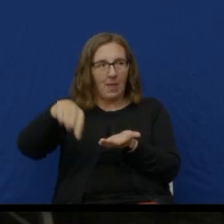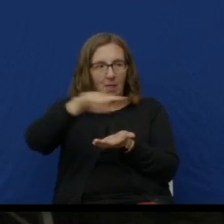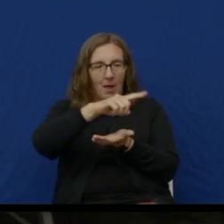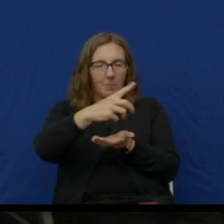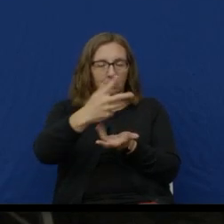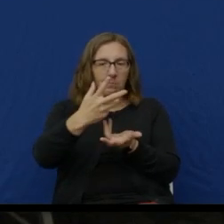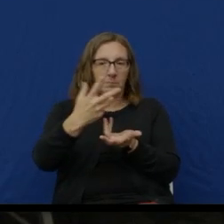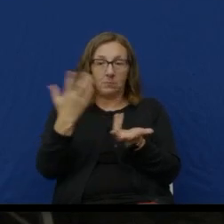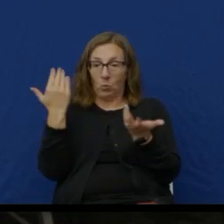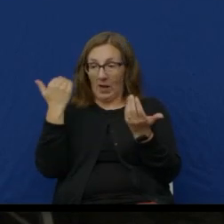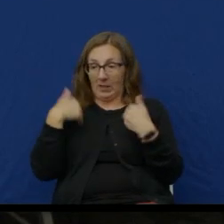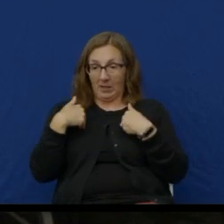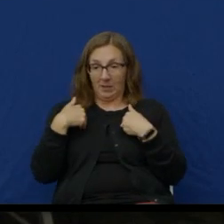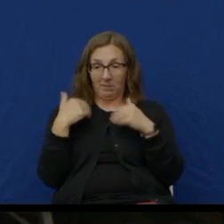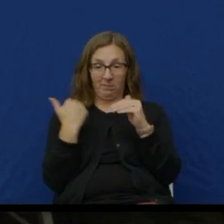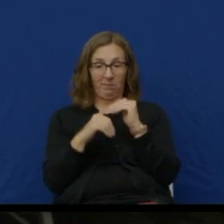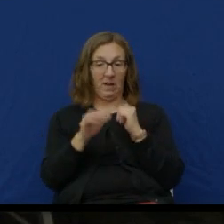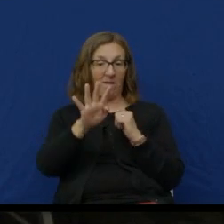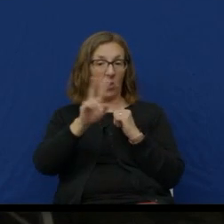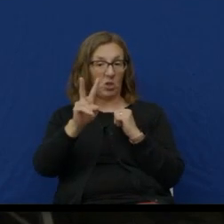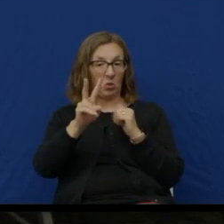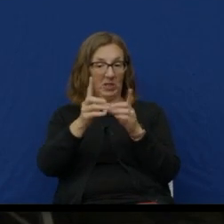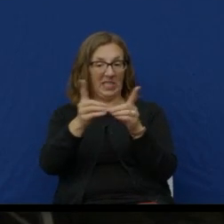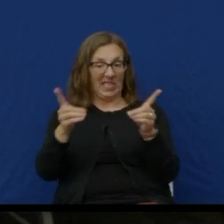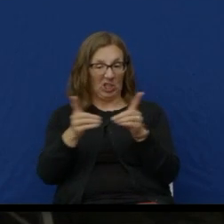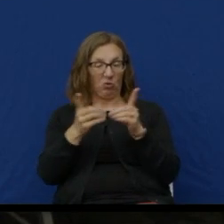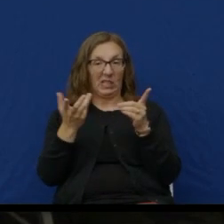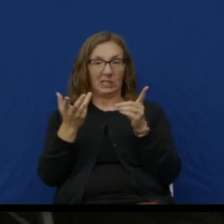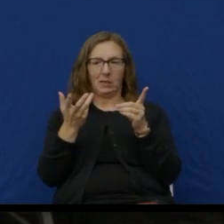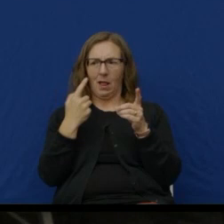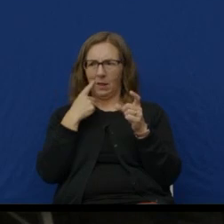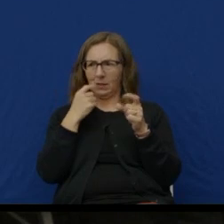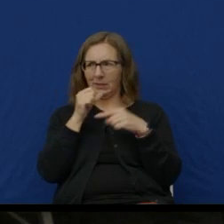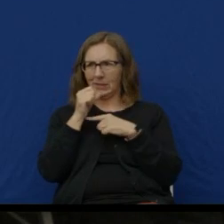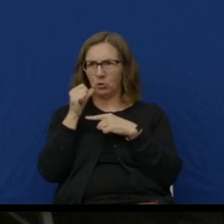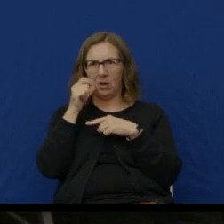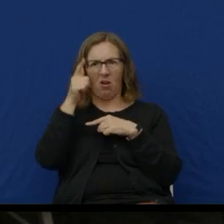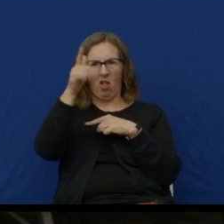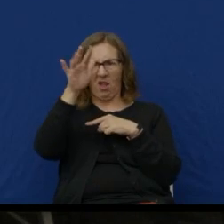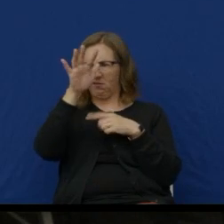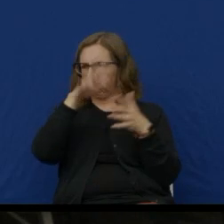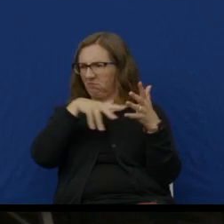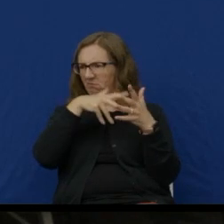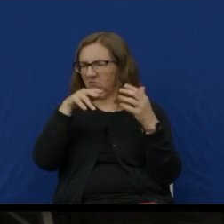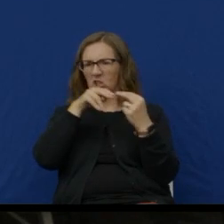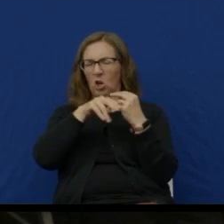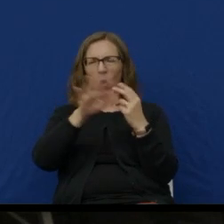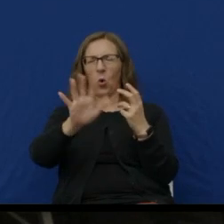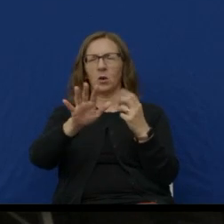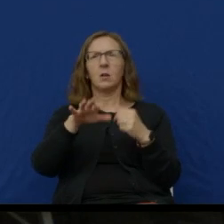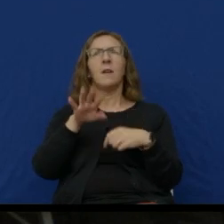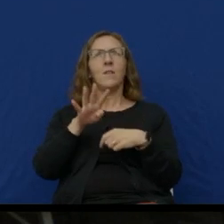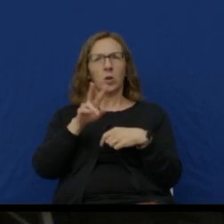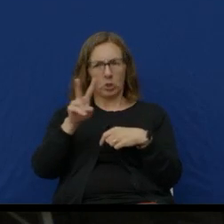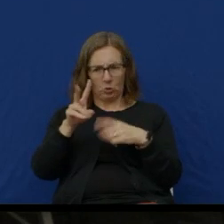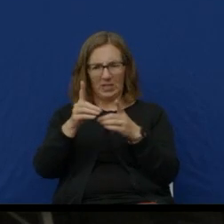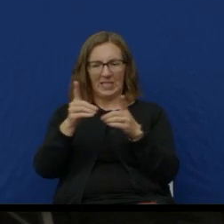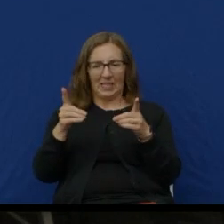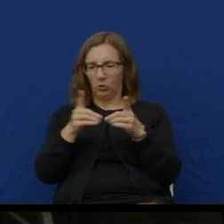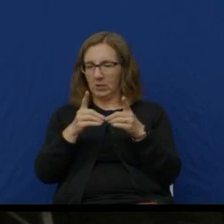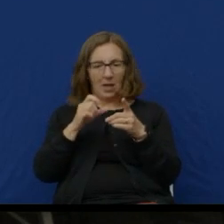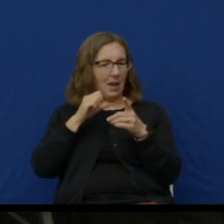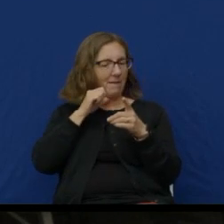bandwagon, because we only got 42 districts up there, I think, yesterday on that chart that, or 42 districts that didn't even start this